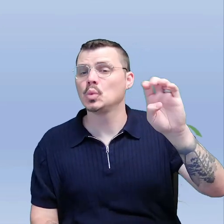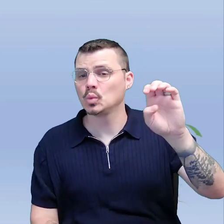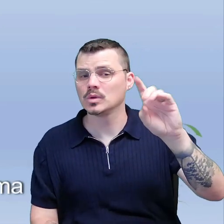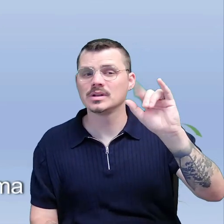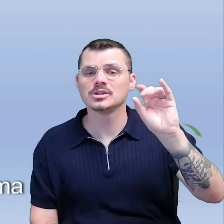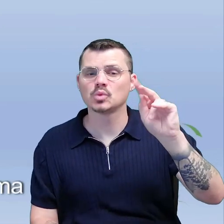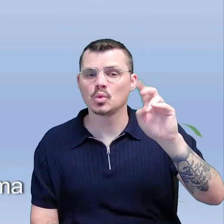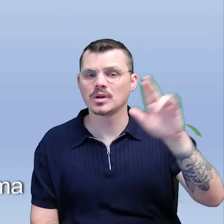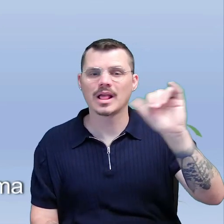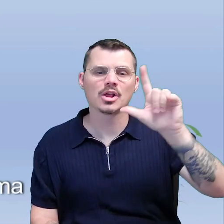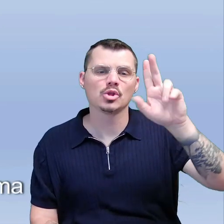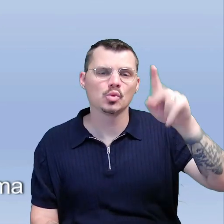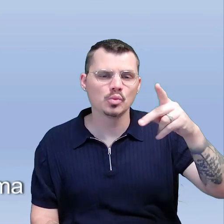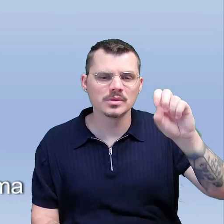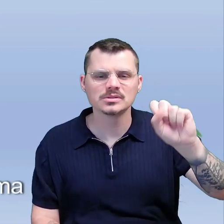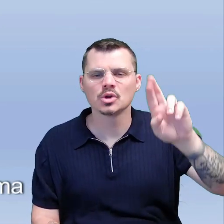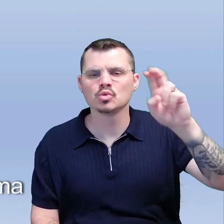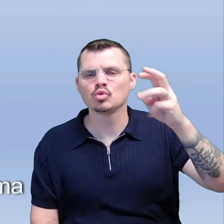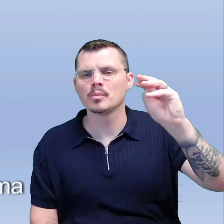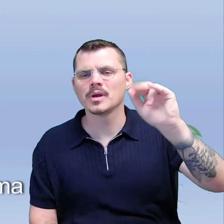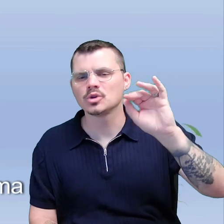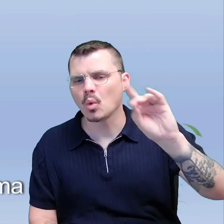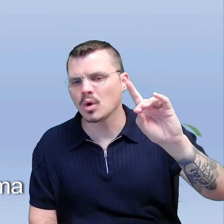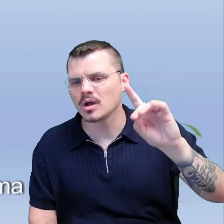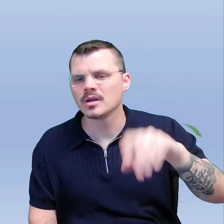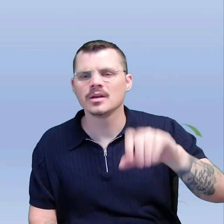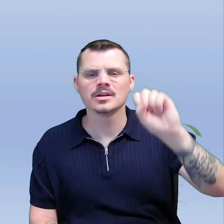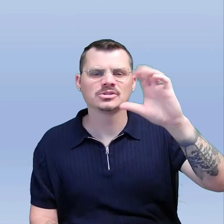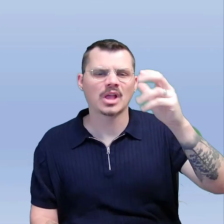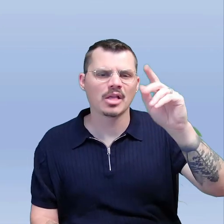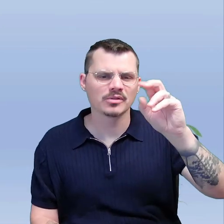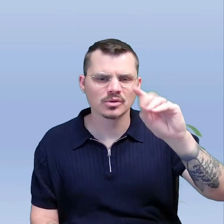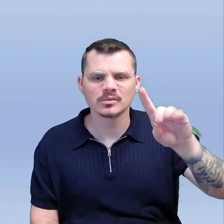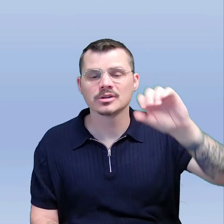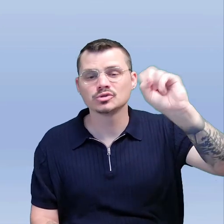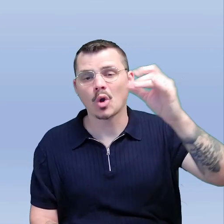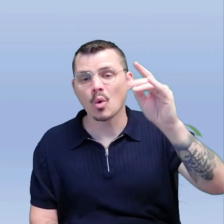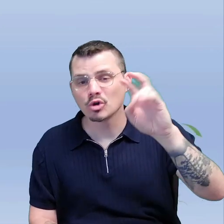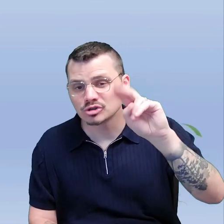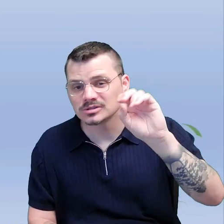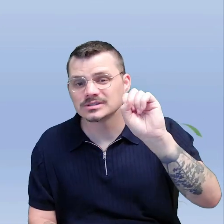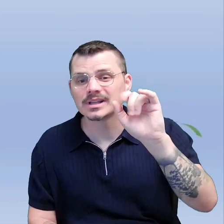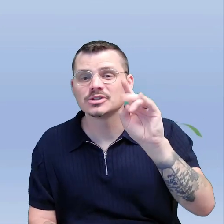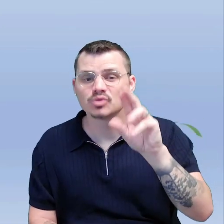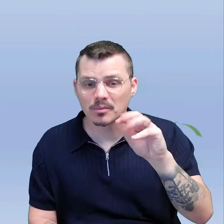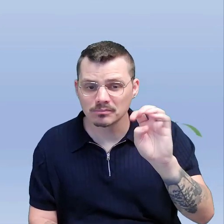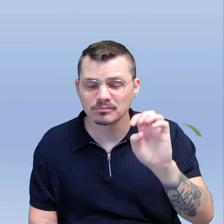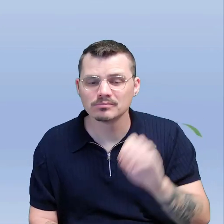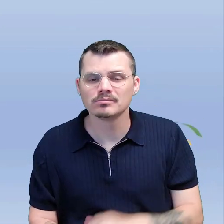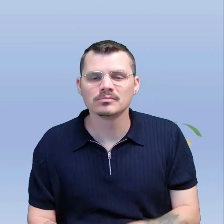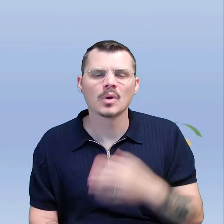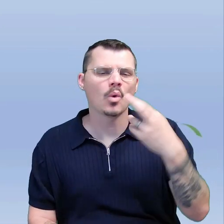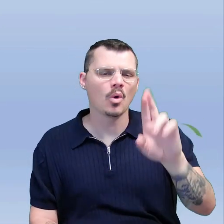disorders like lupus and rheumatoid and scleroderma and Sjogren's syndrome, or impaired immune